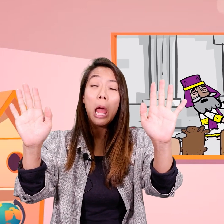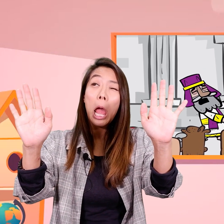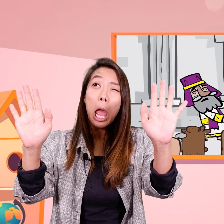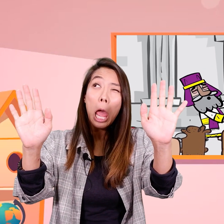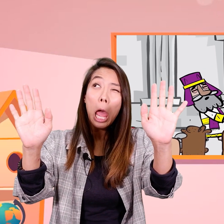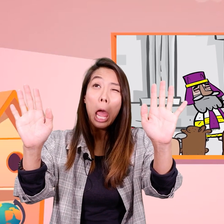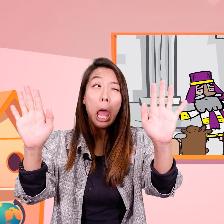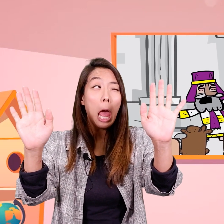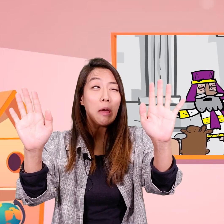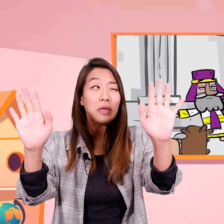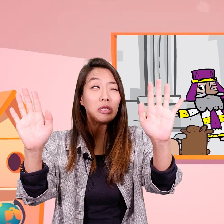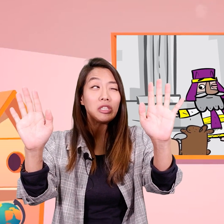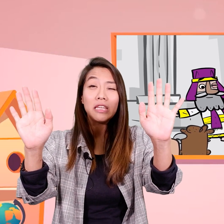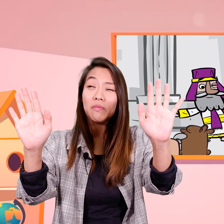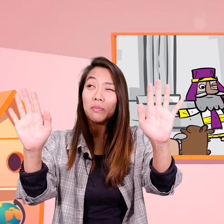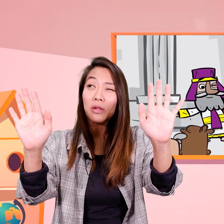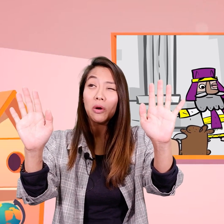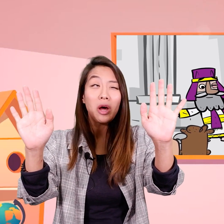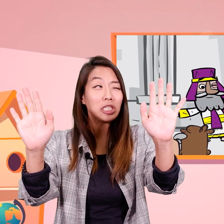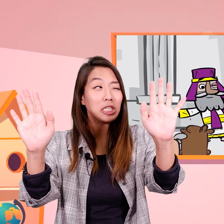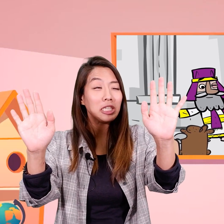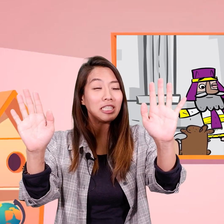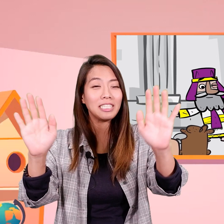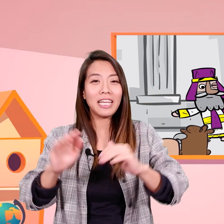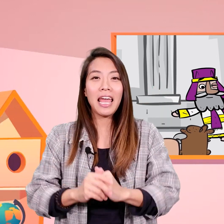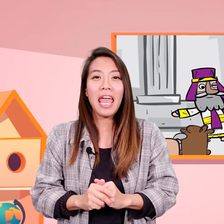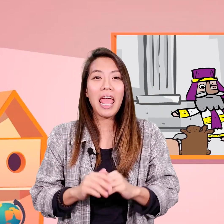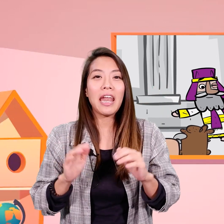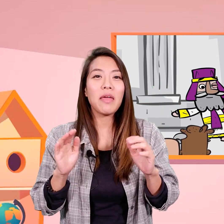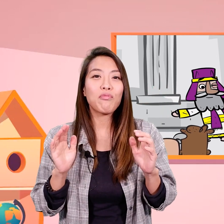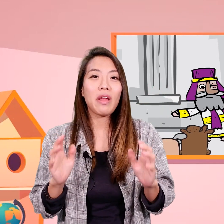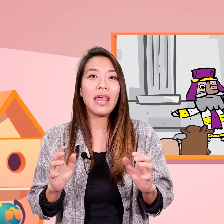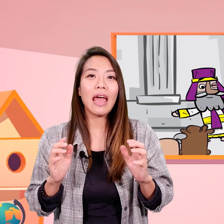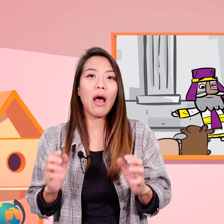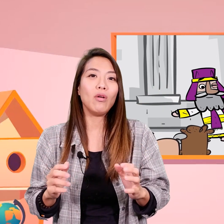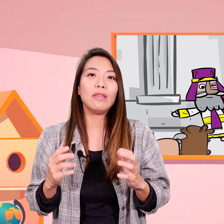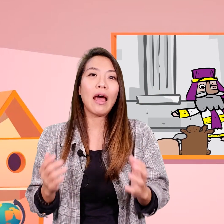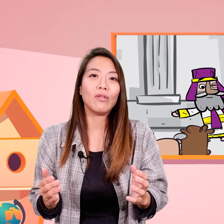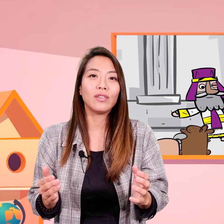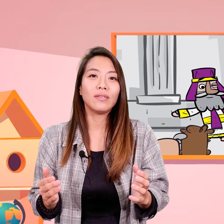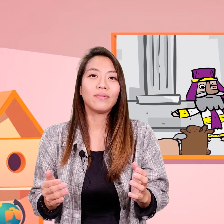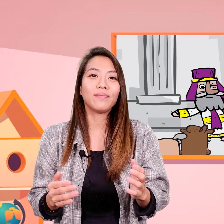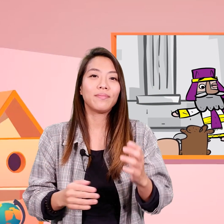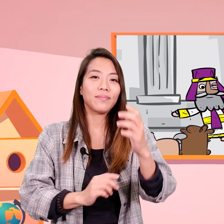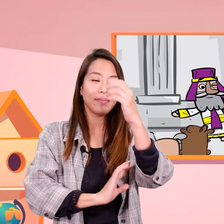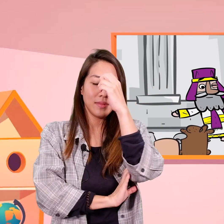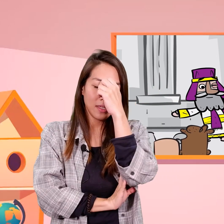this, peek to see if people are watching, and I prayed out